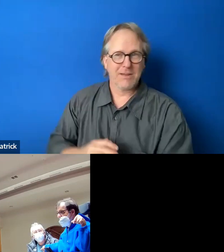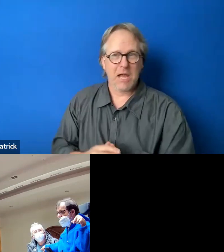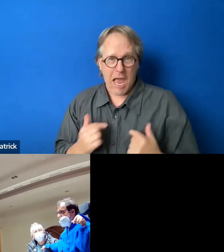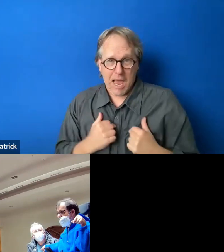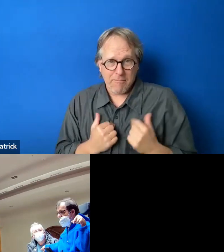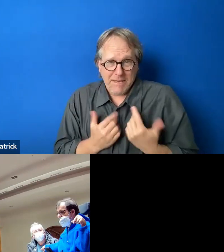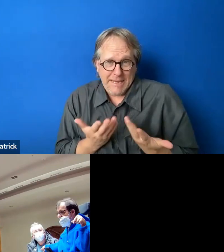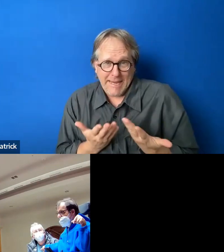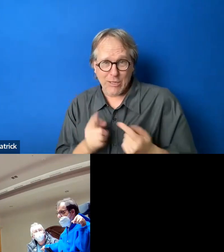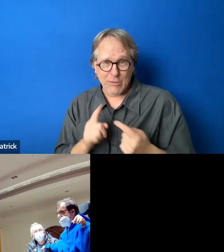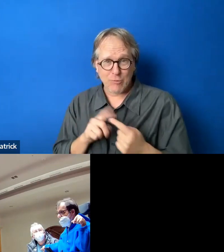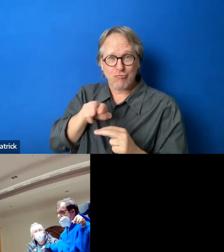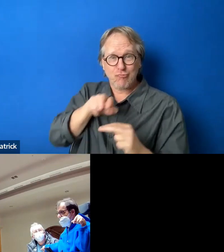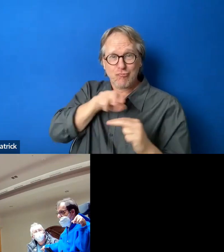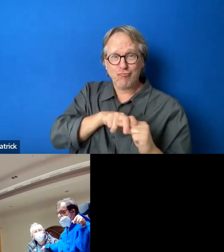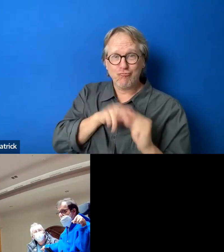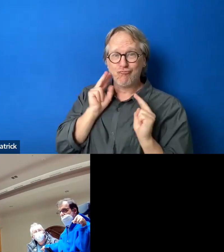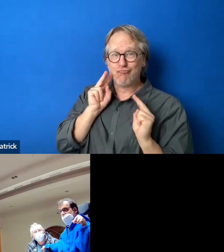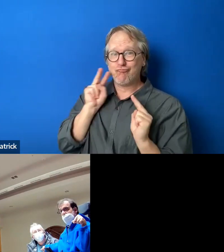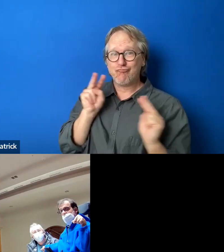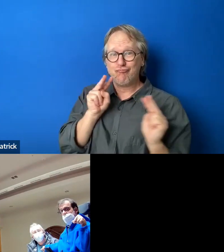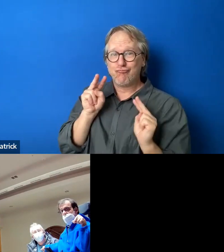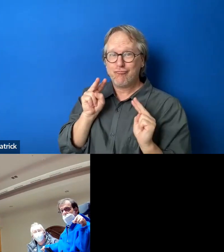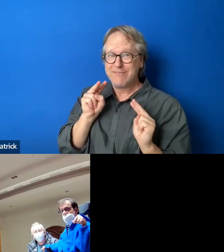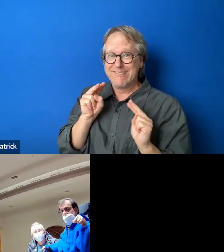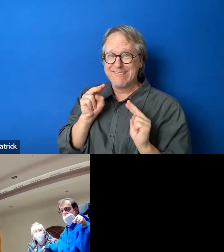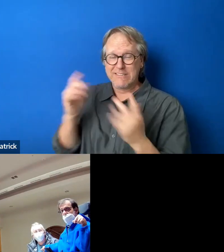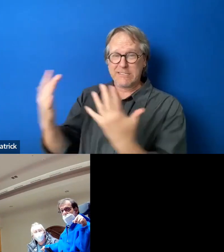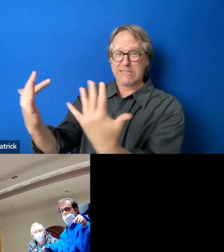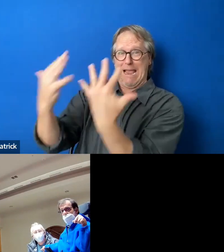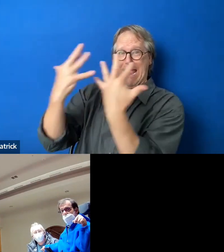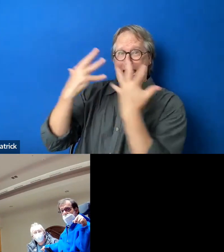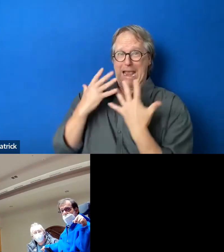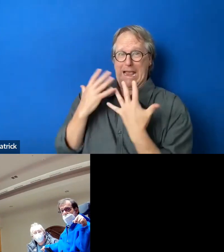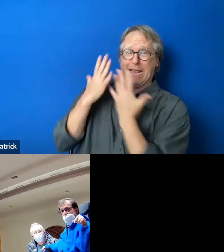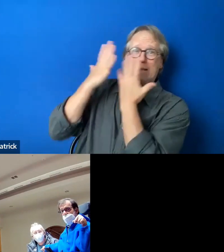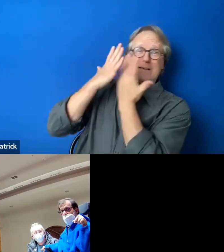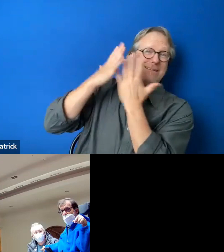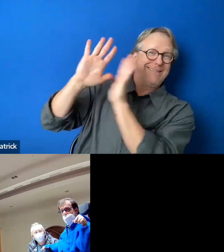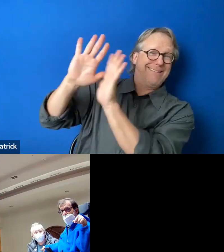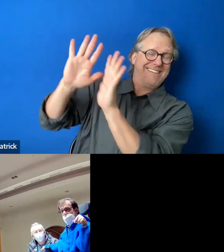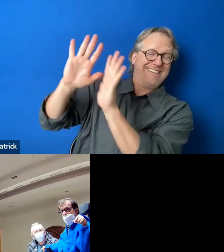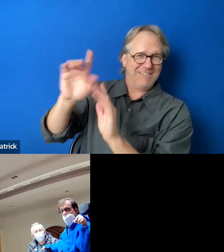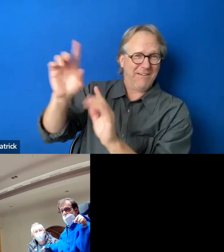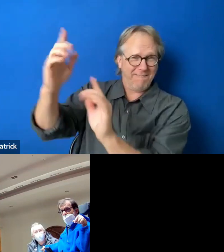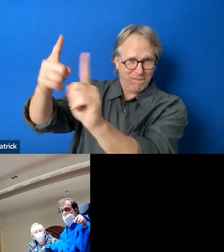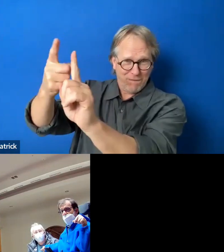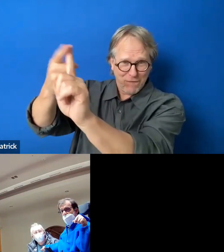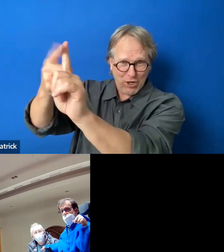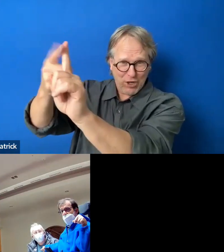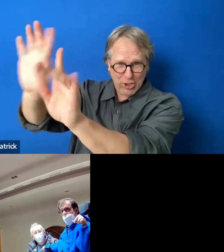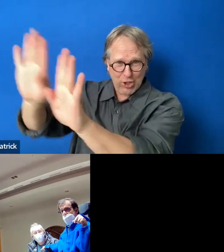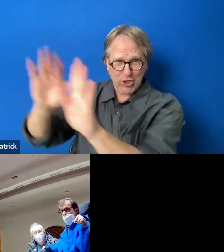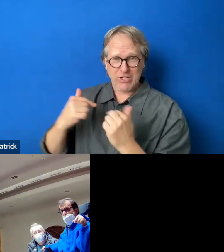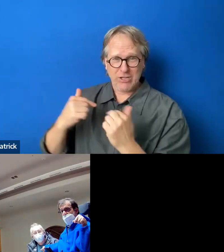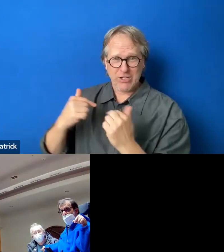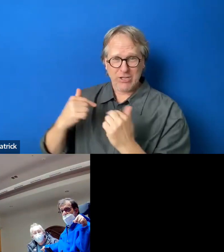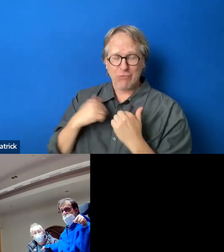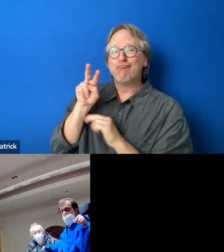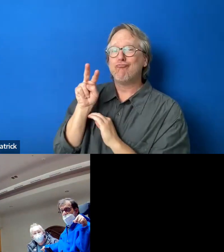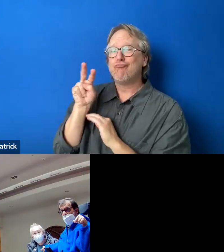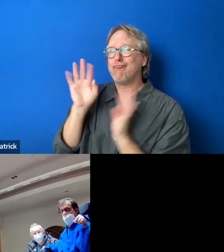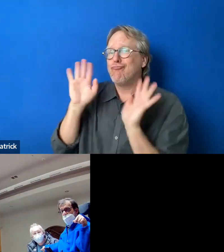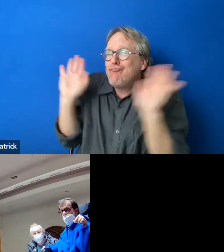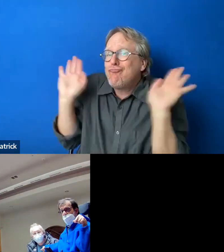to just sort of sit in the back and check this place out and see whether I want to get to know you all that much. And so it's